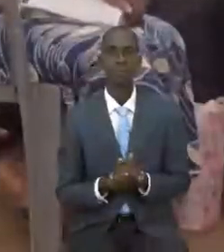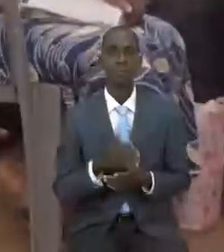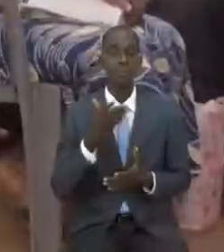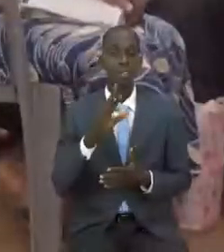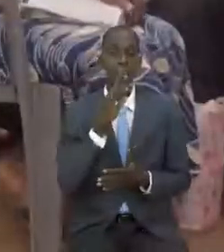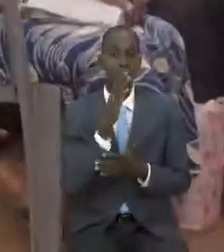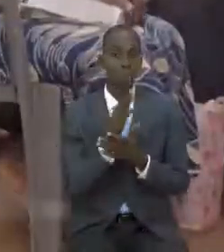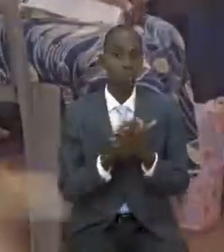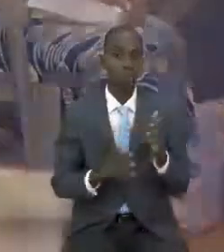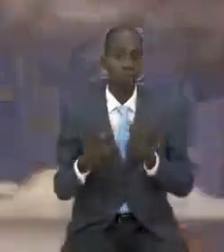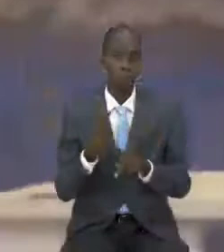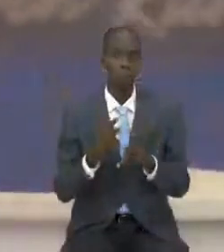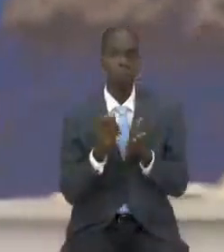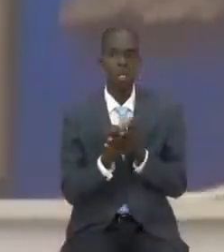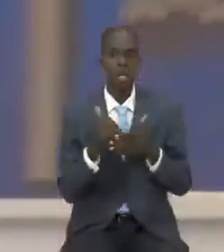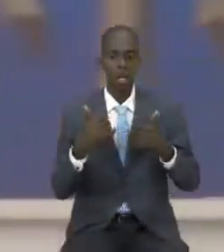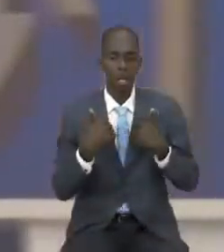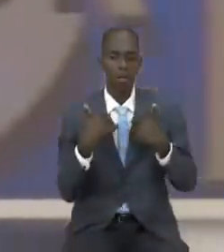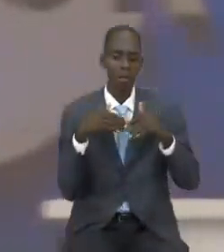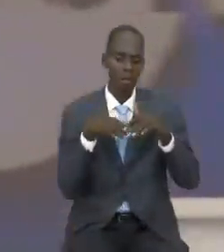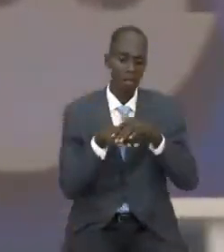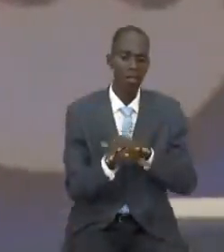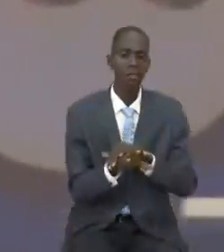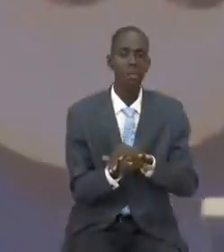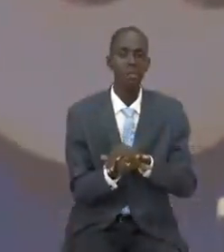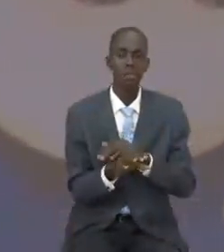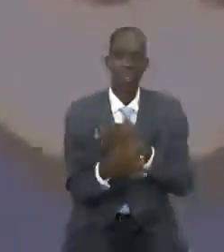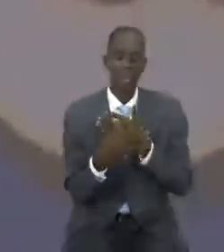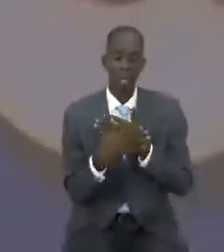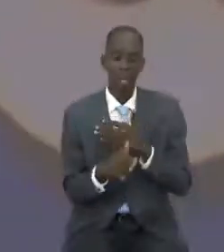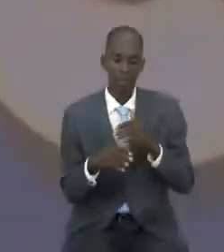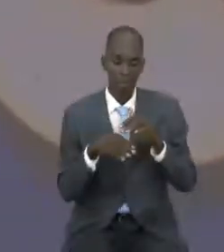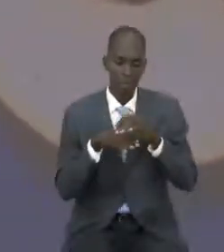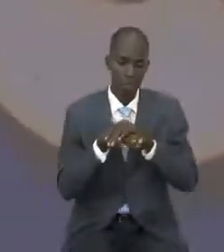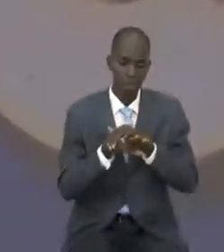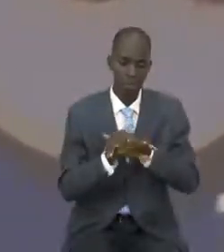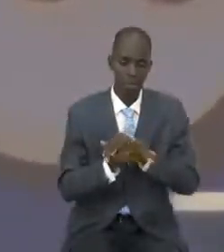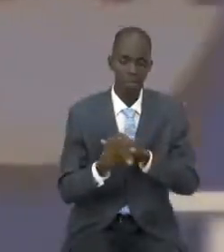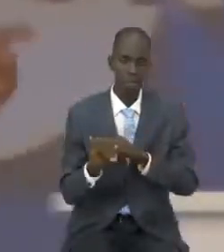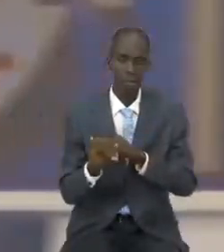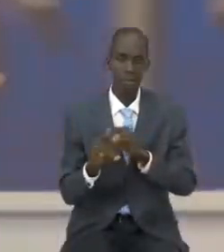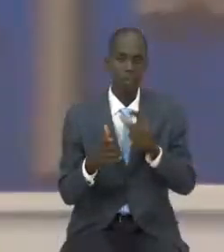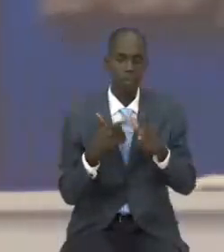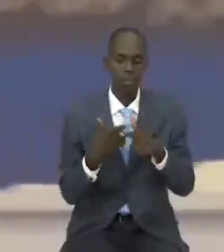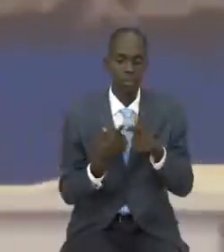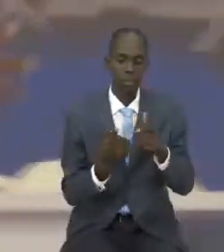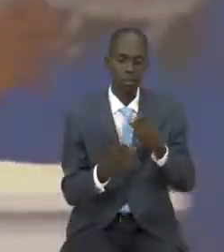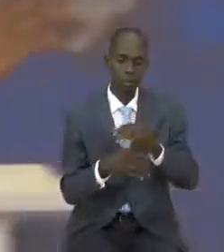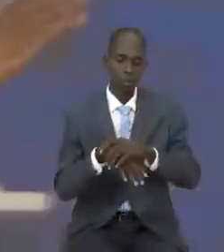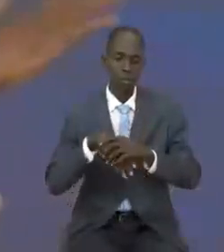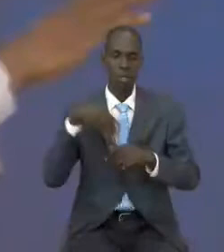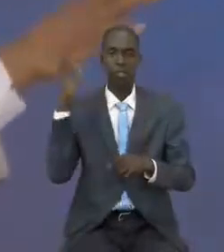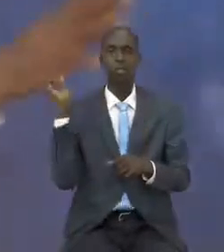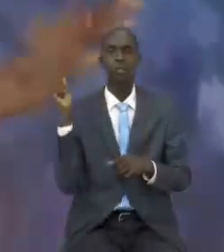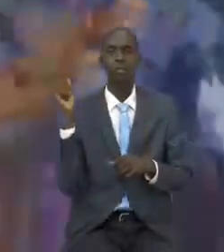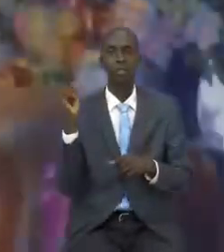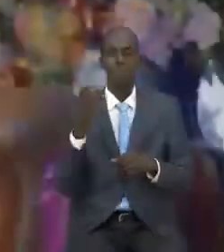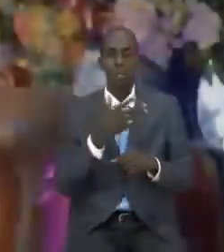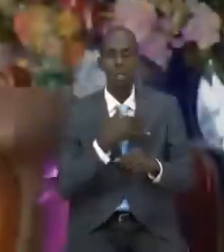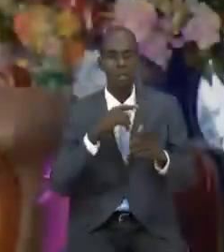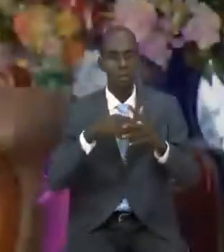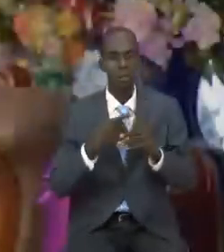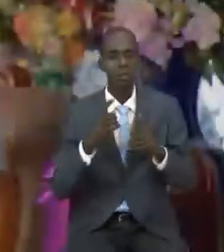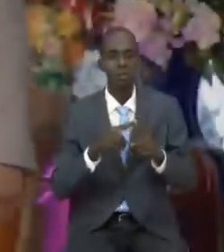people that have entered. After they entered, then they go out. And they're roaming